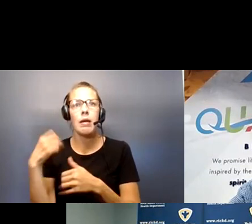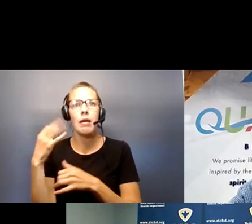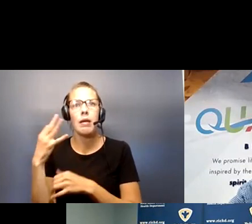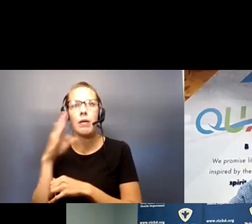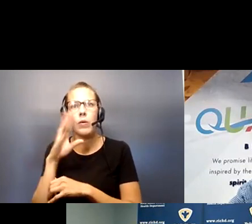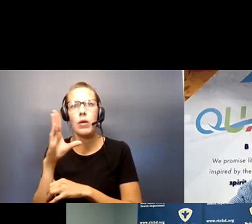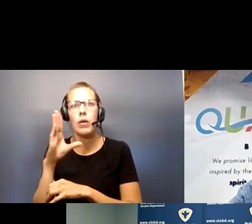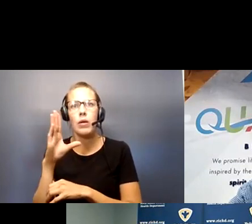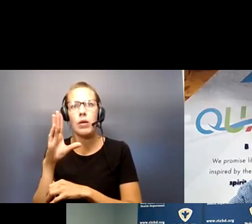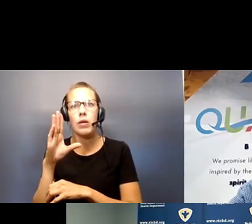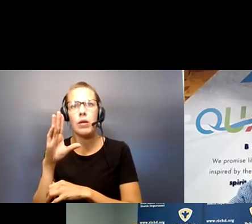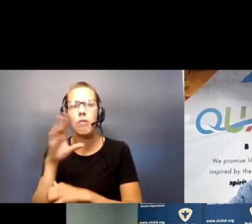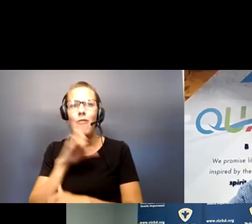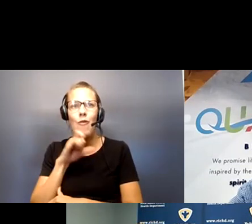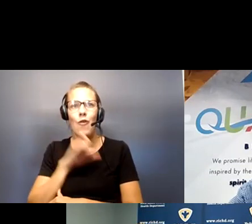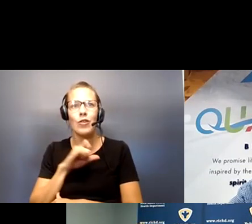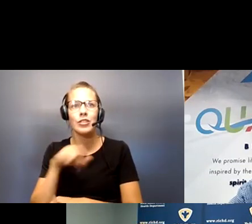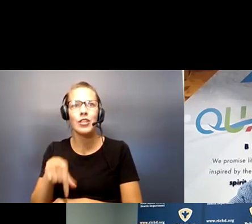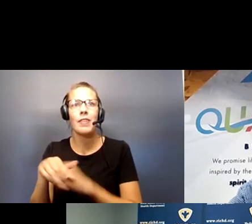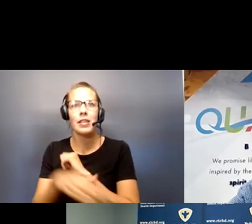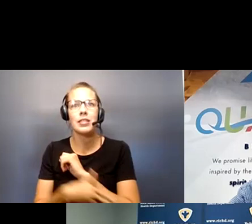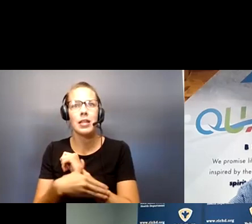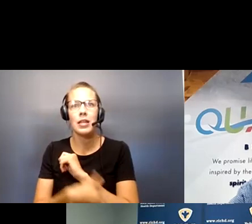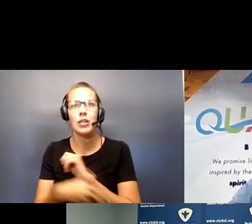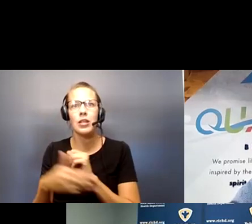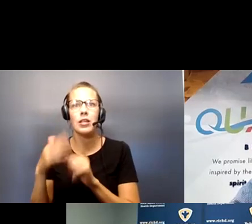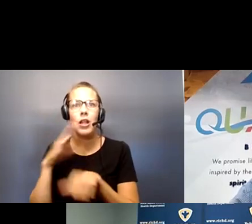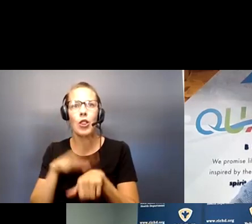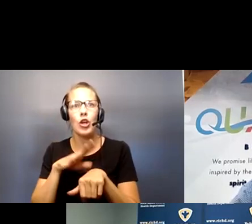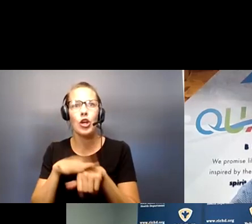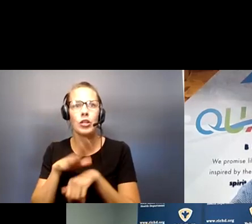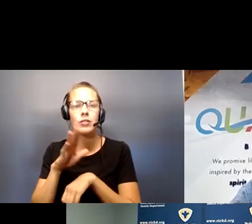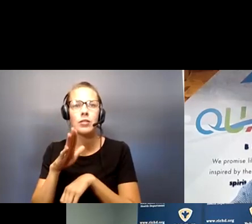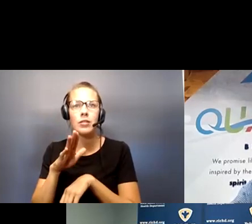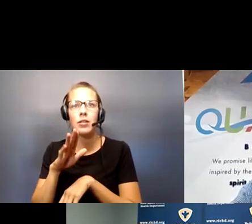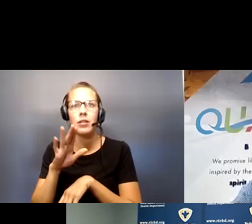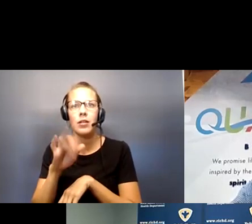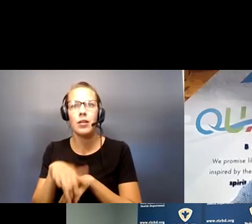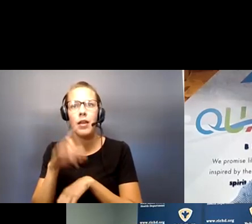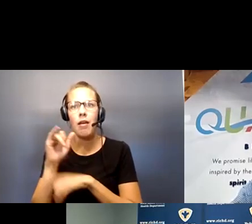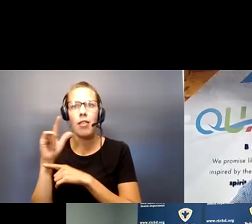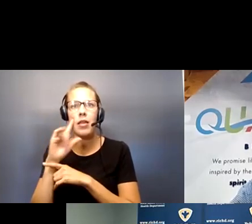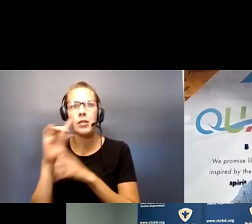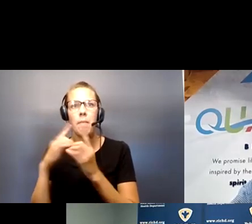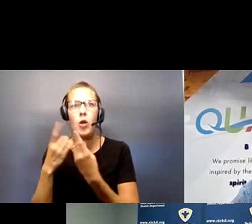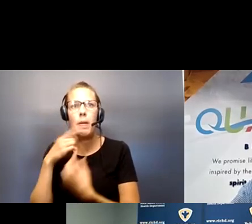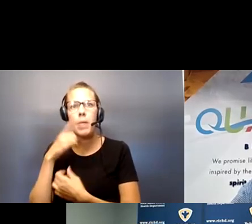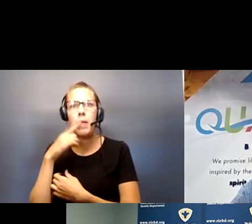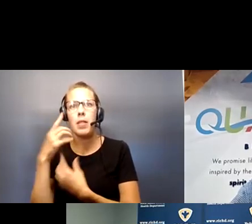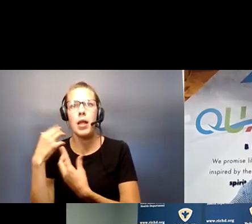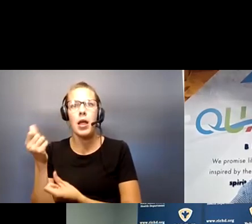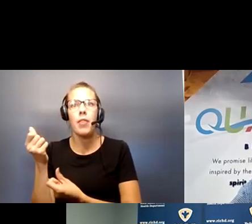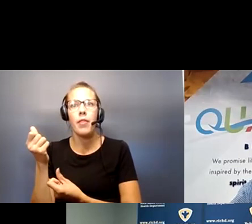will turn orange in our county alert metrics. That's on the Illinois Department of Public Health